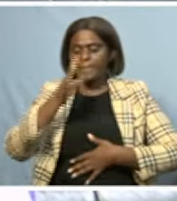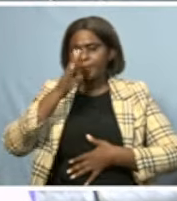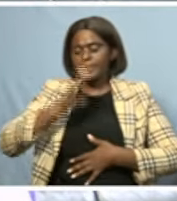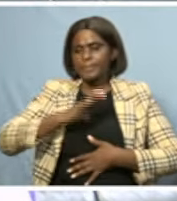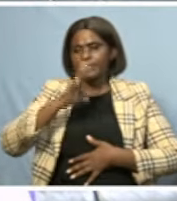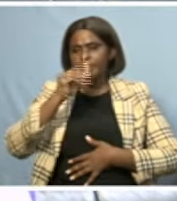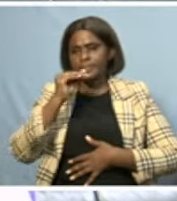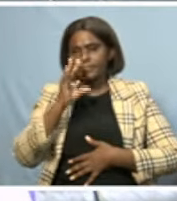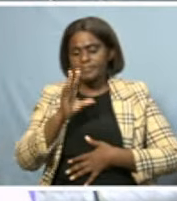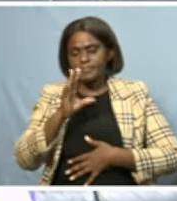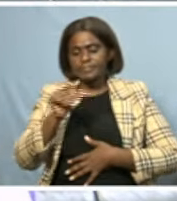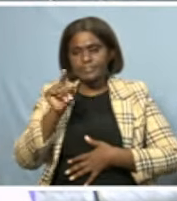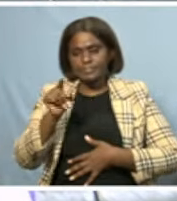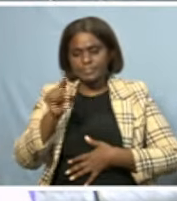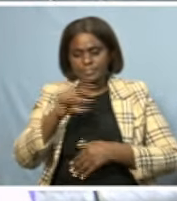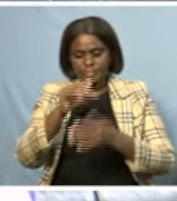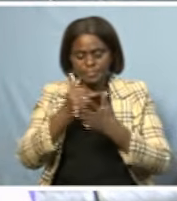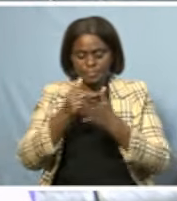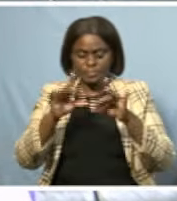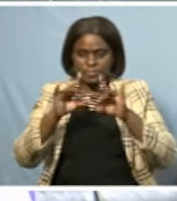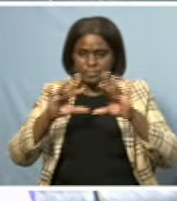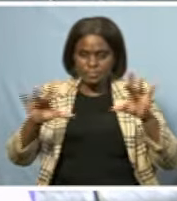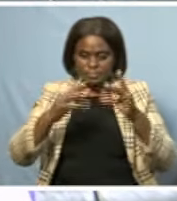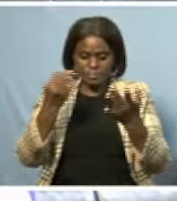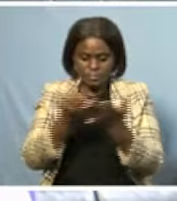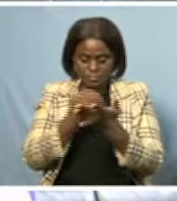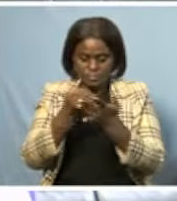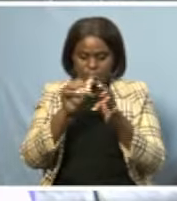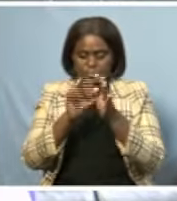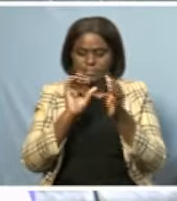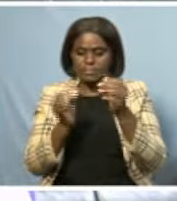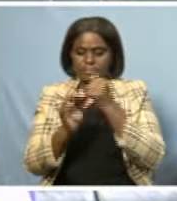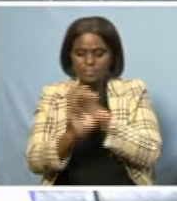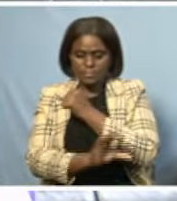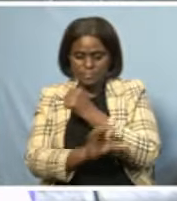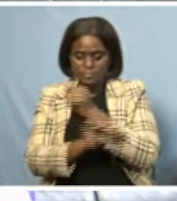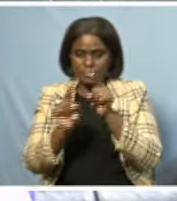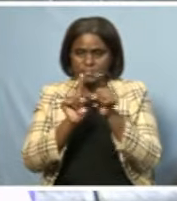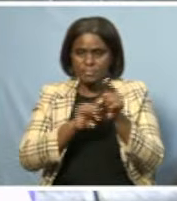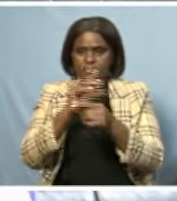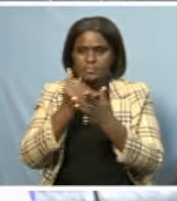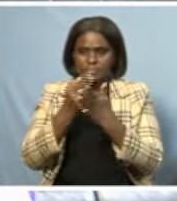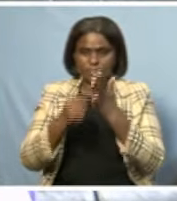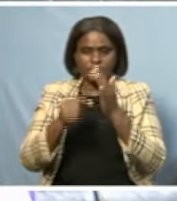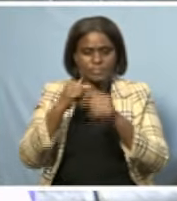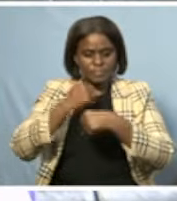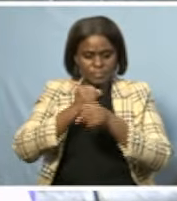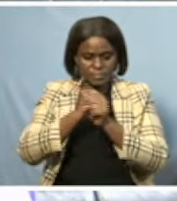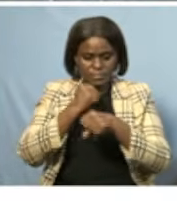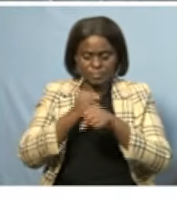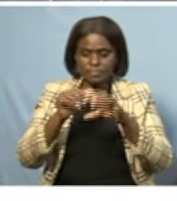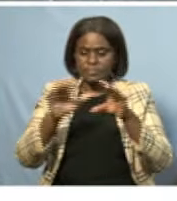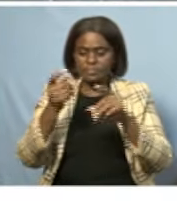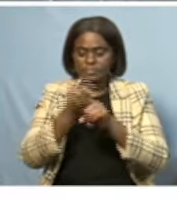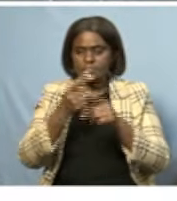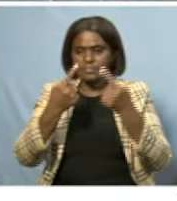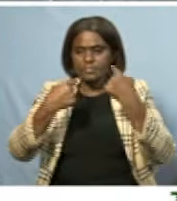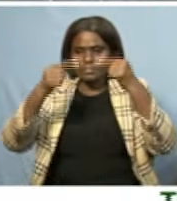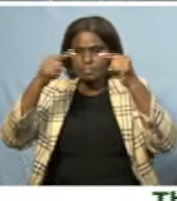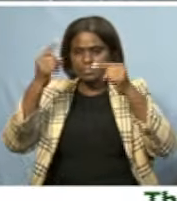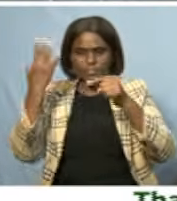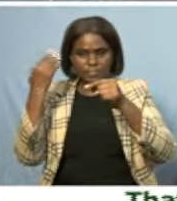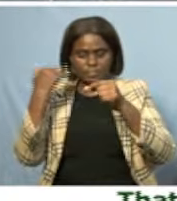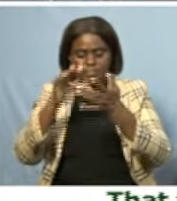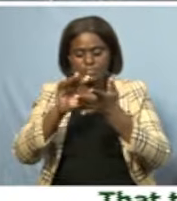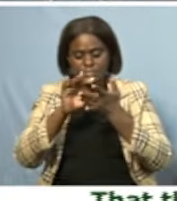Speaker, the economic landscape of our country is steadily stabilizing from the successful